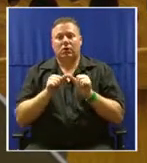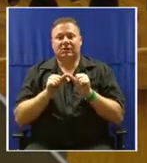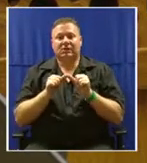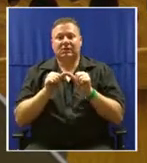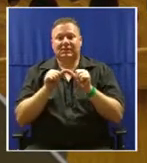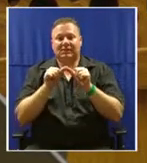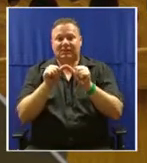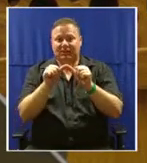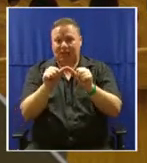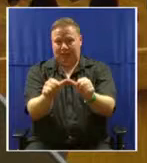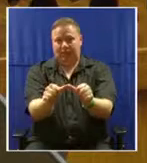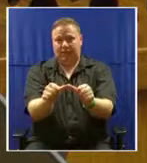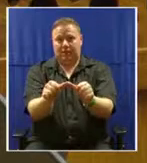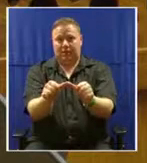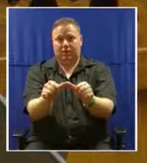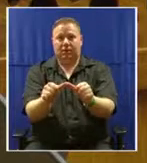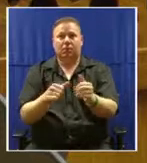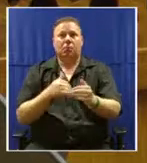the momentum of